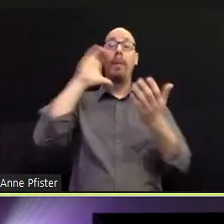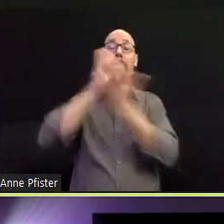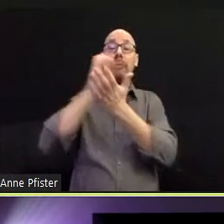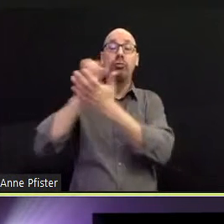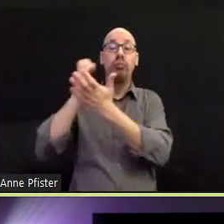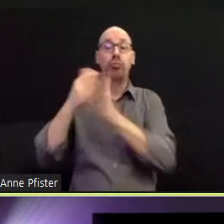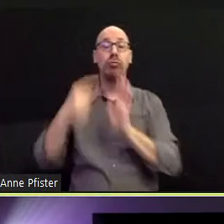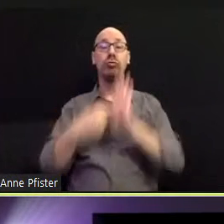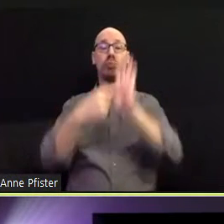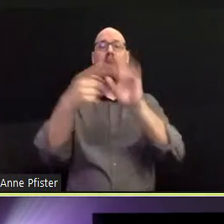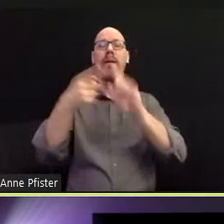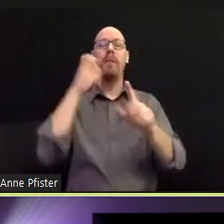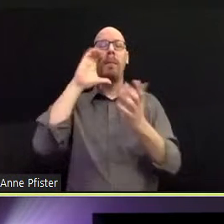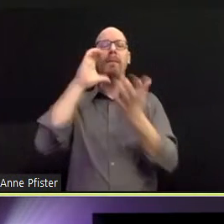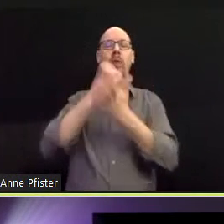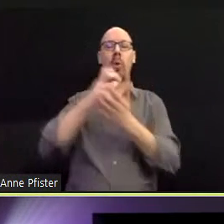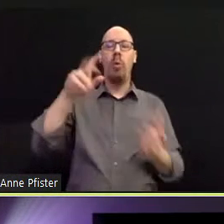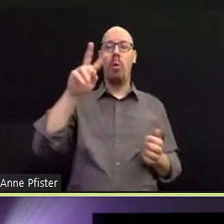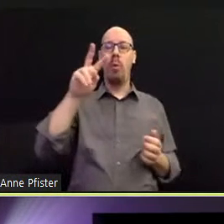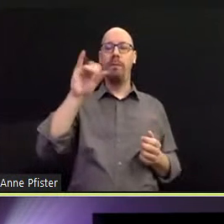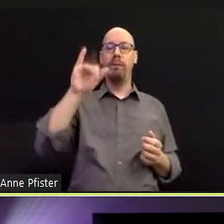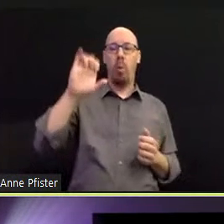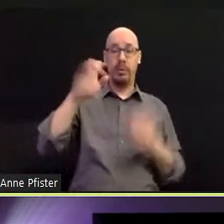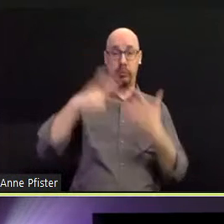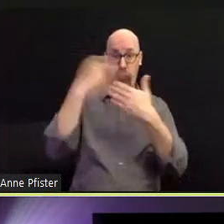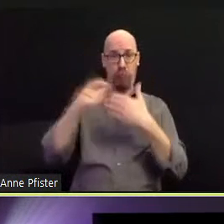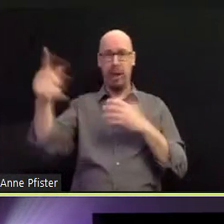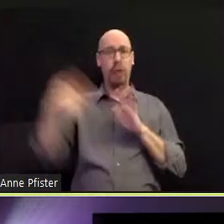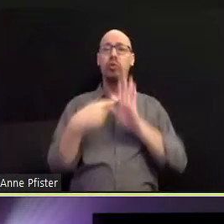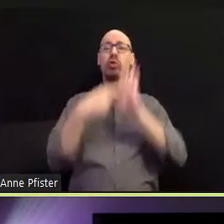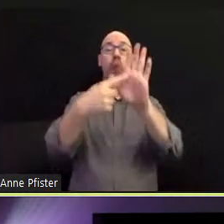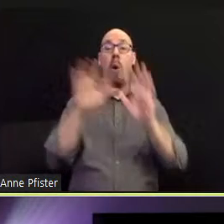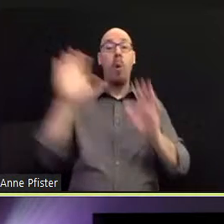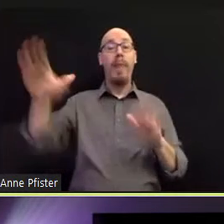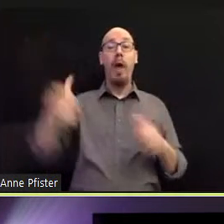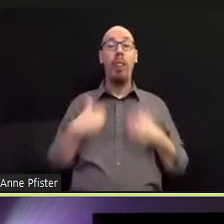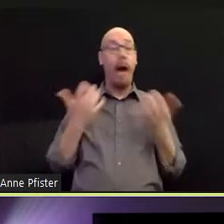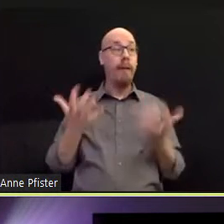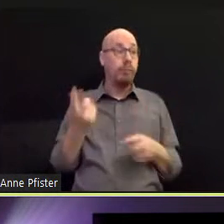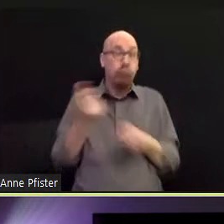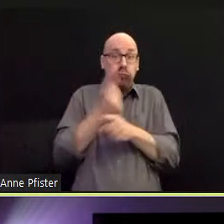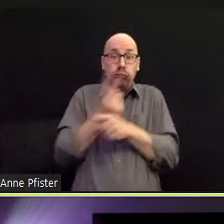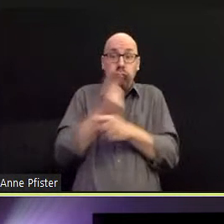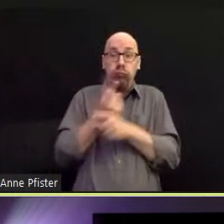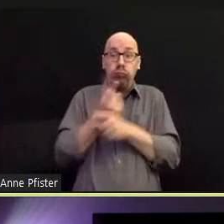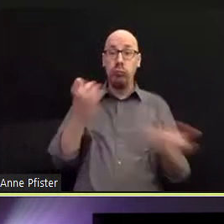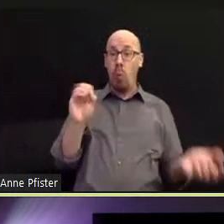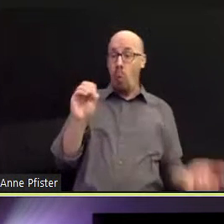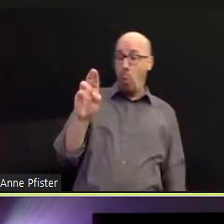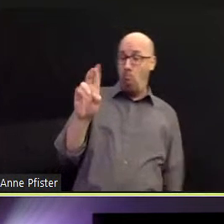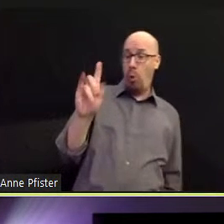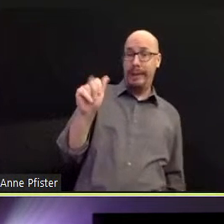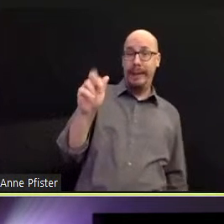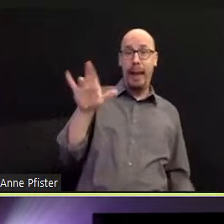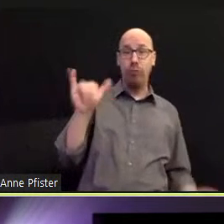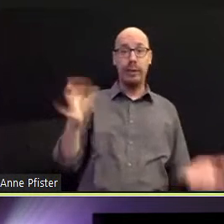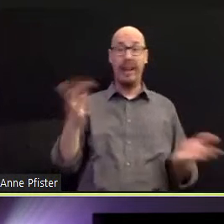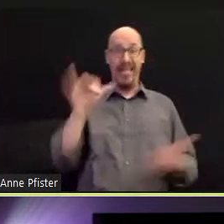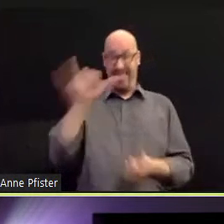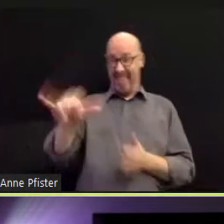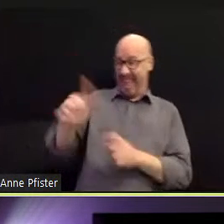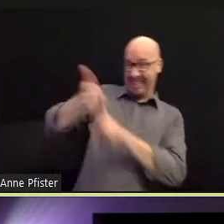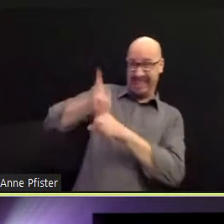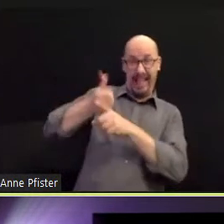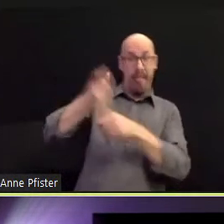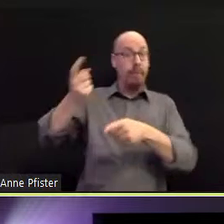project, for example, reveal these ordinary aspects of their lives. And this ordinariness in